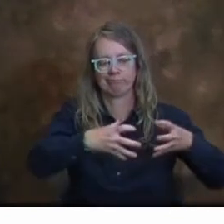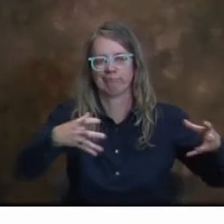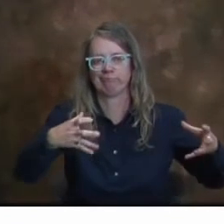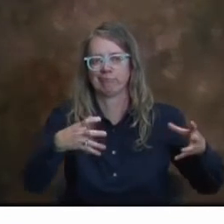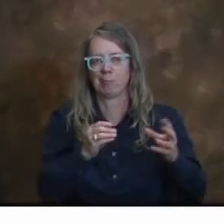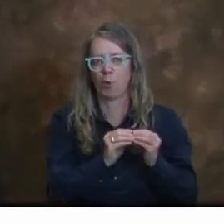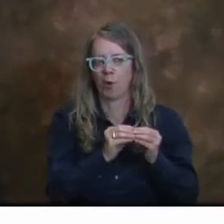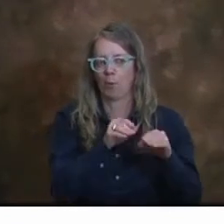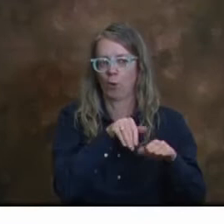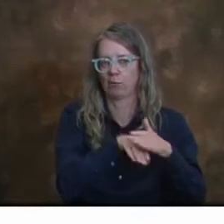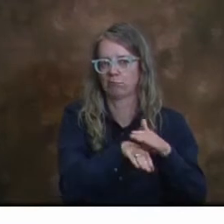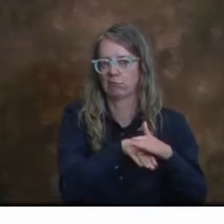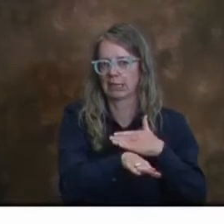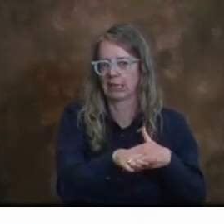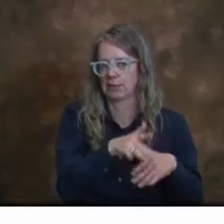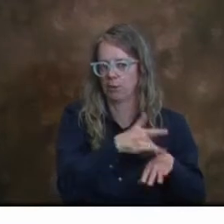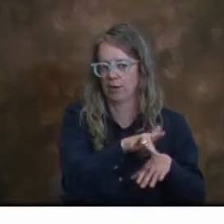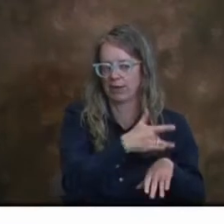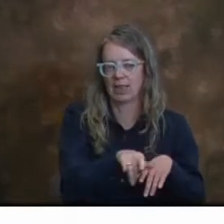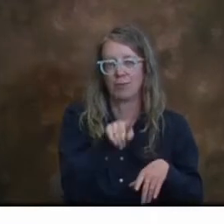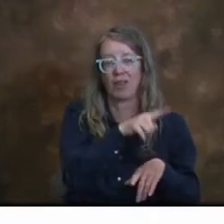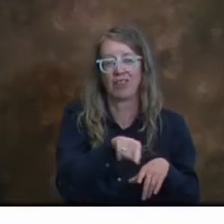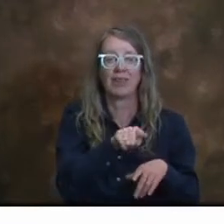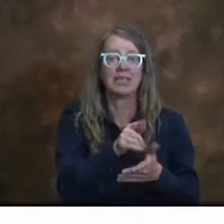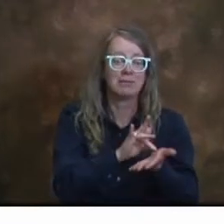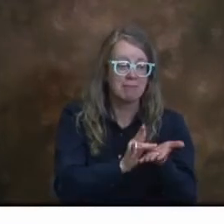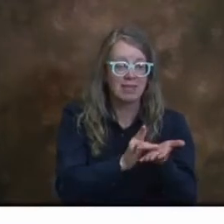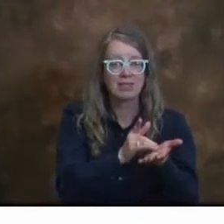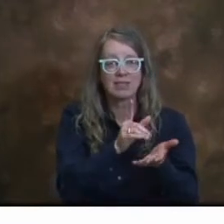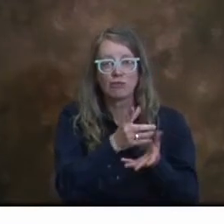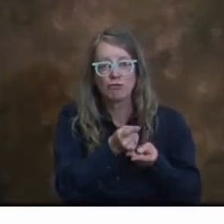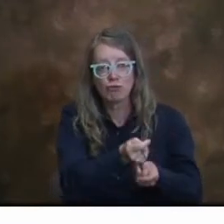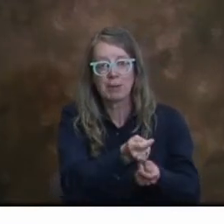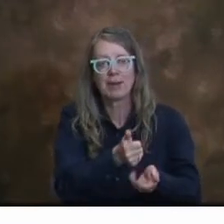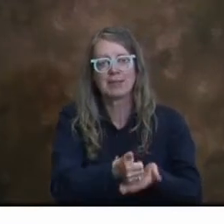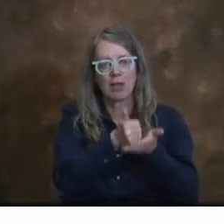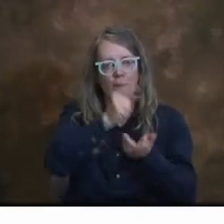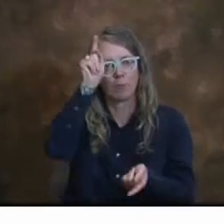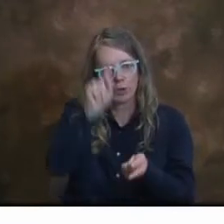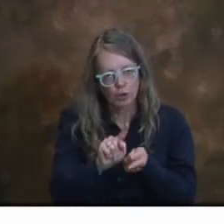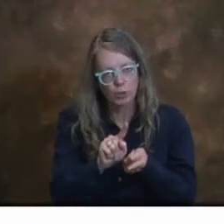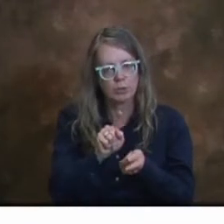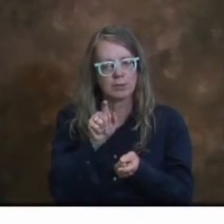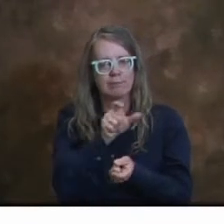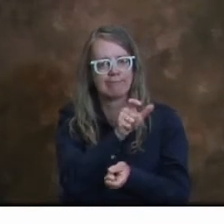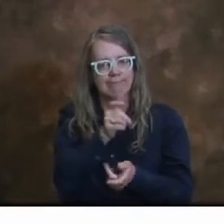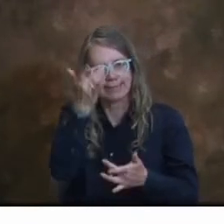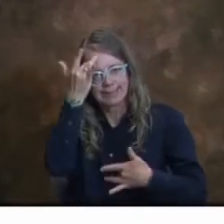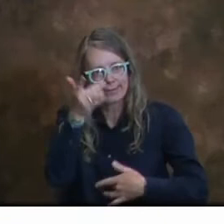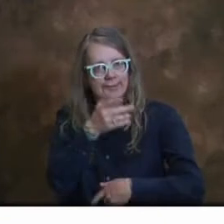reducing severe illness, hospitalizations, and deaths in individuals with higher risk.